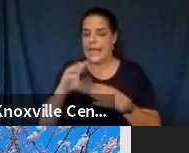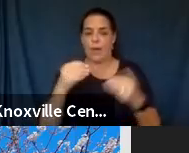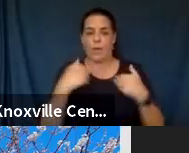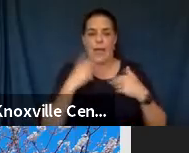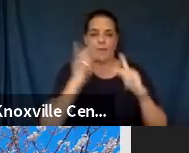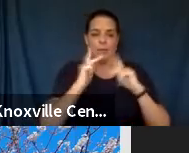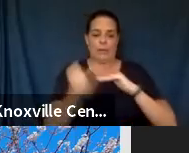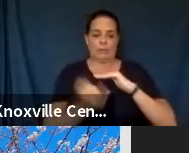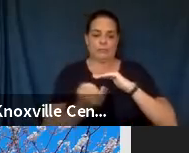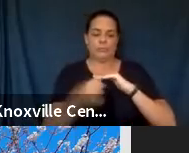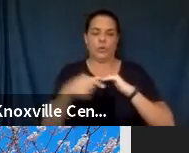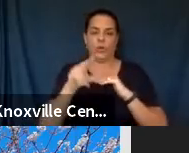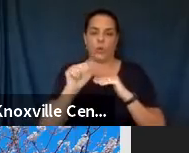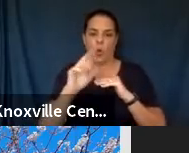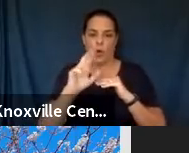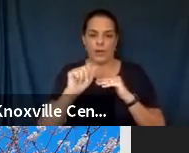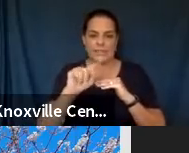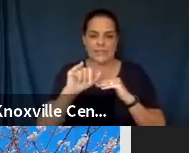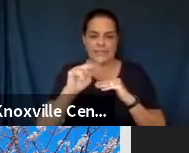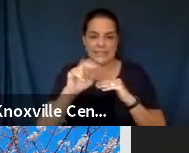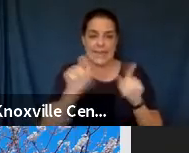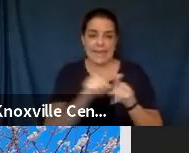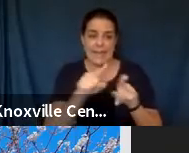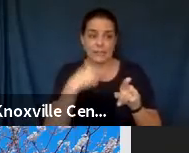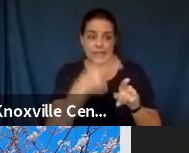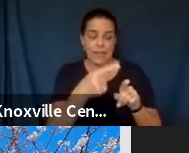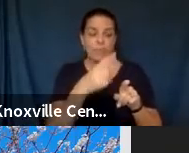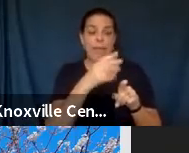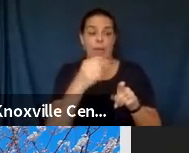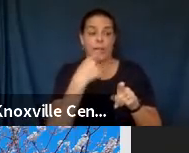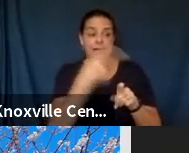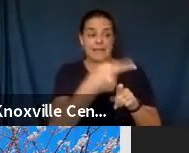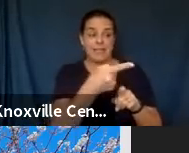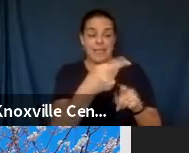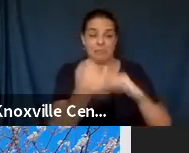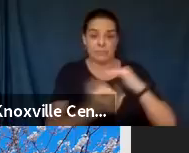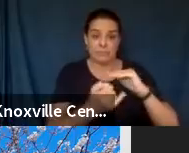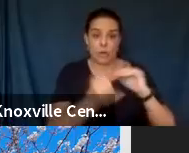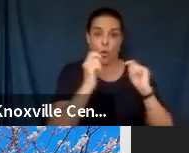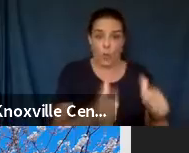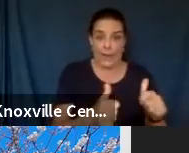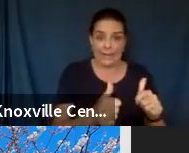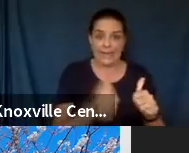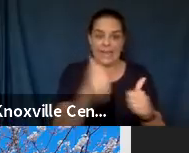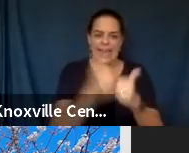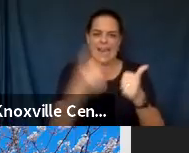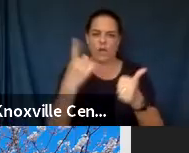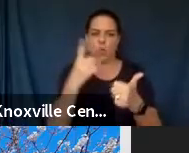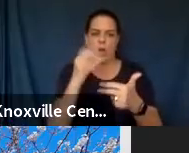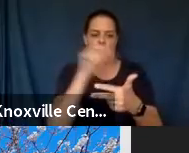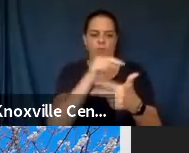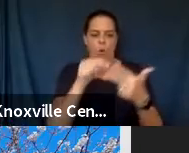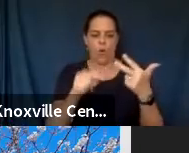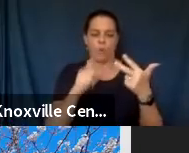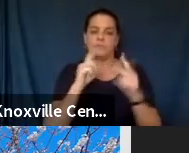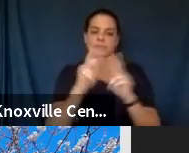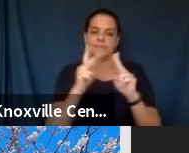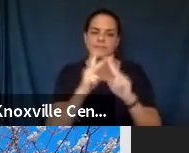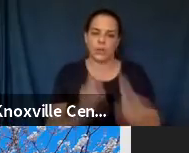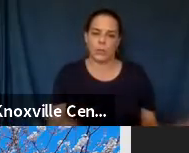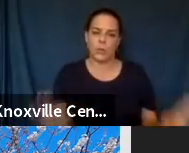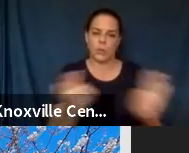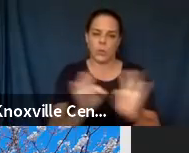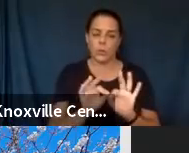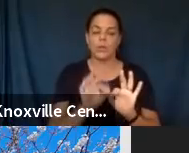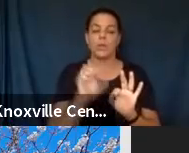as they are instructed to do, and we get that instruction to them out quickly. Each one of those ingredients are important.